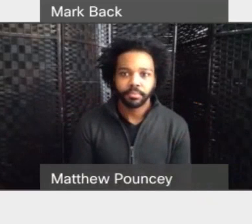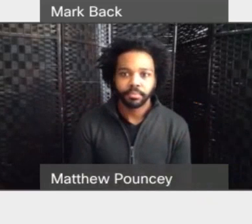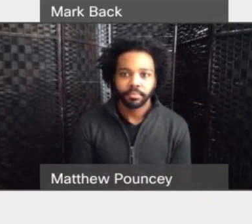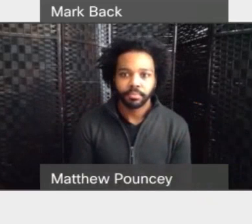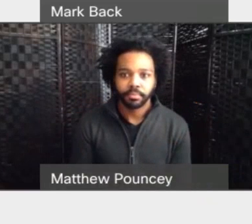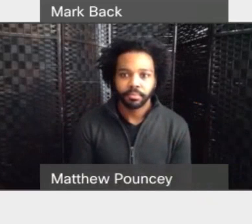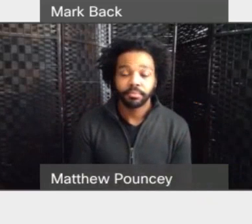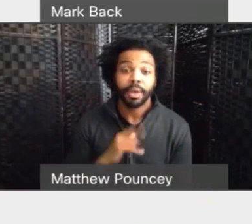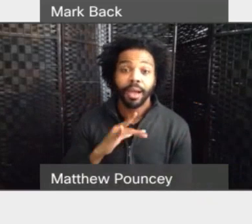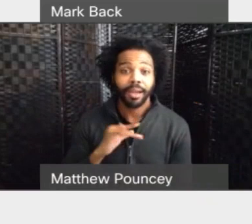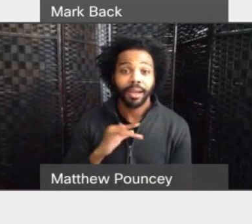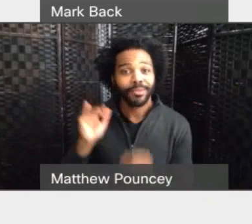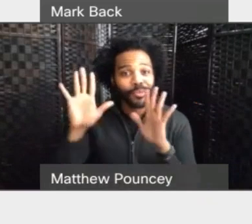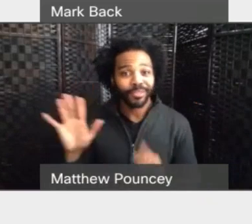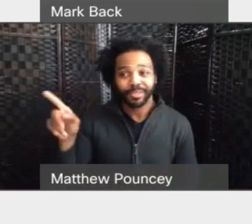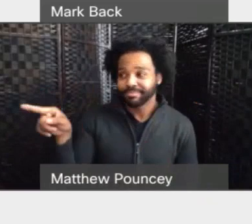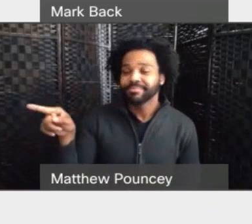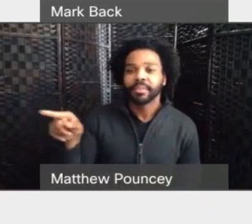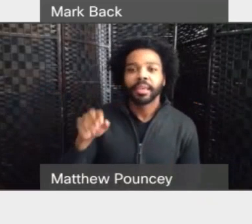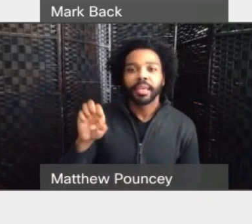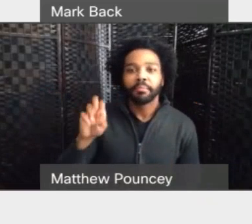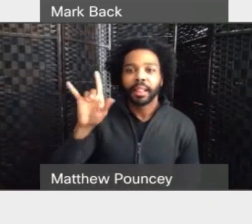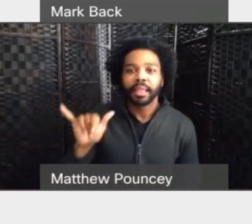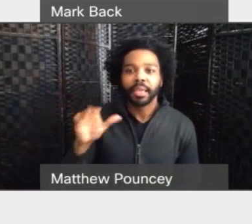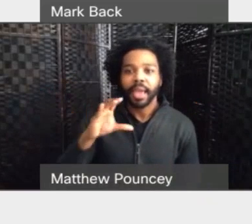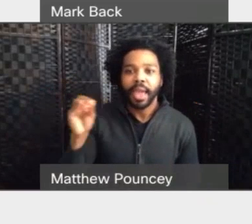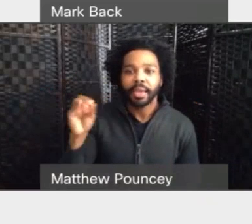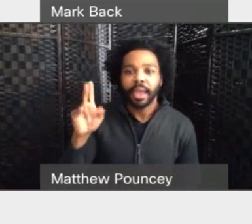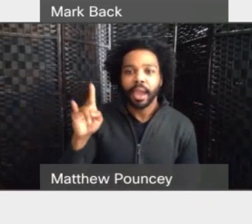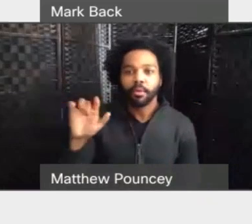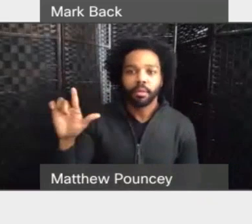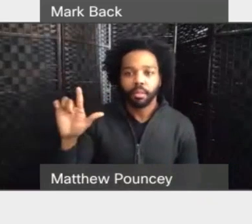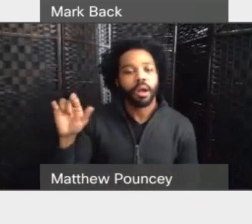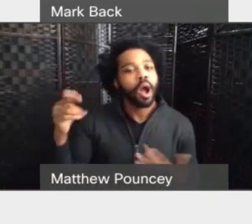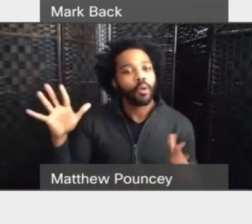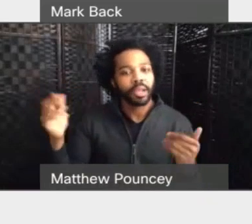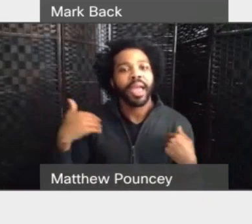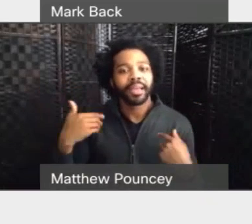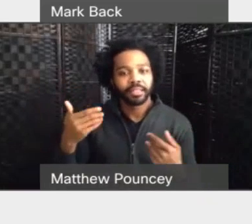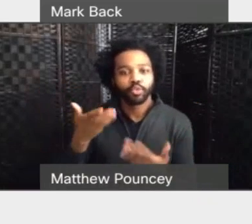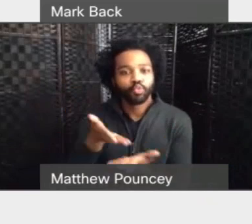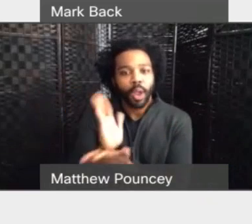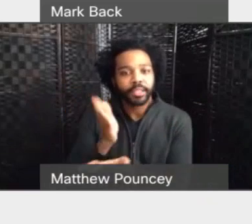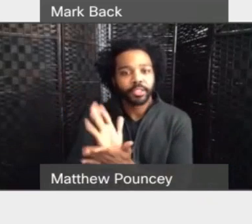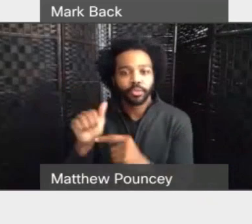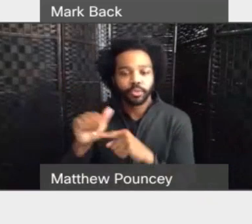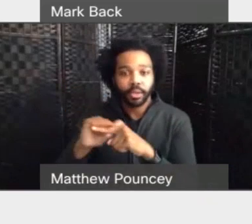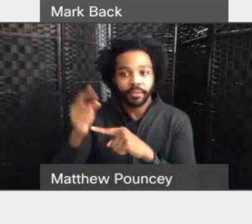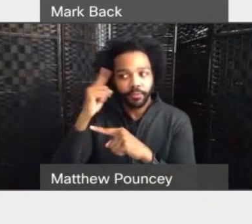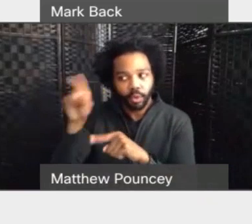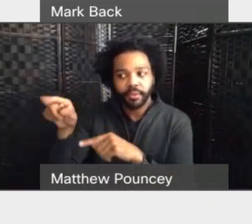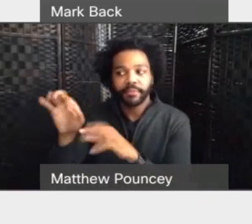Wonderful. So Emily and Carol Grigsby have already done 2 rights training for family. There are upcoming ones on